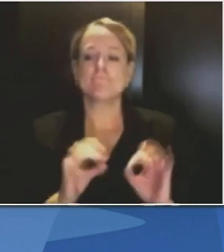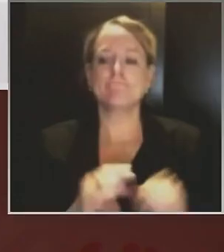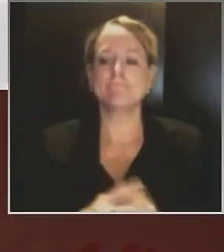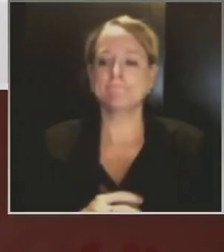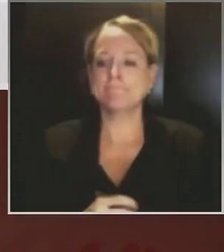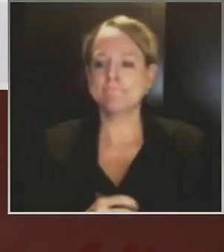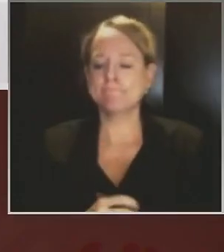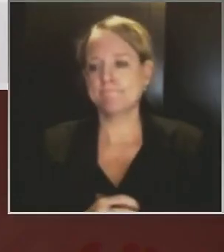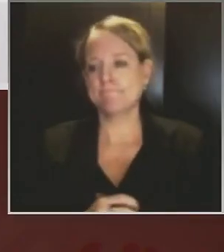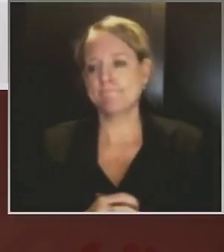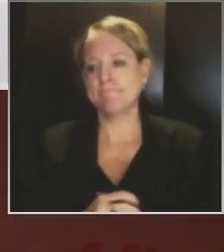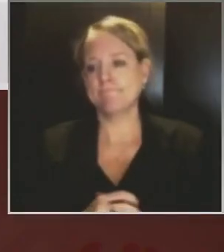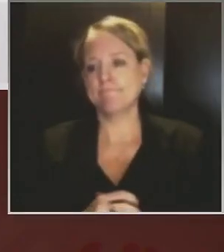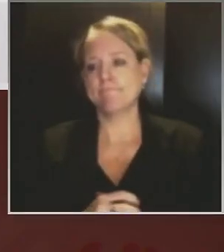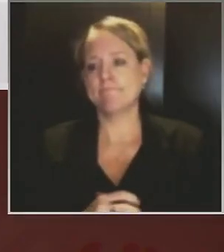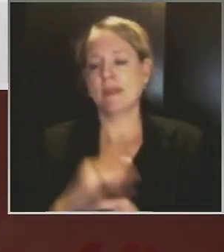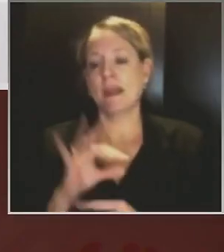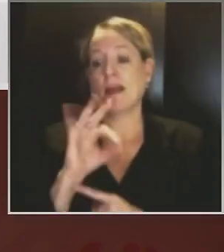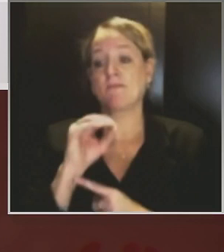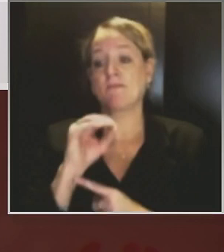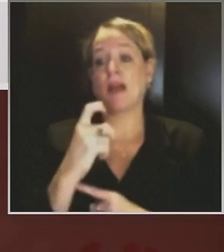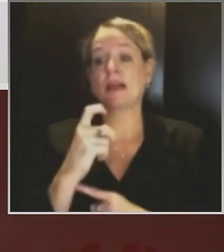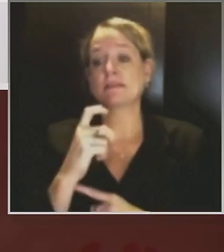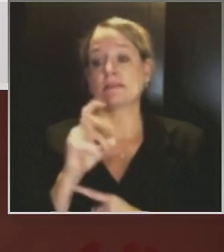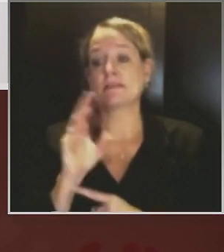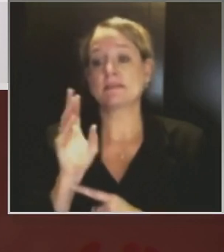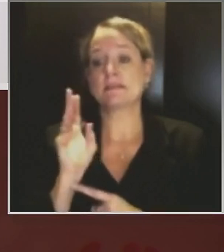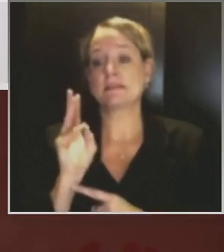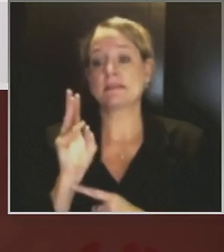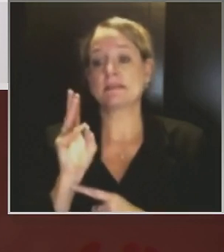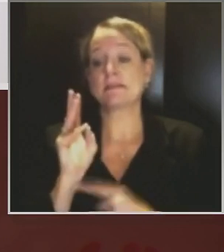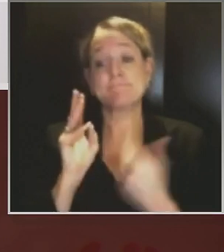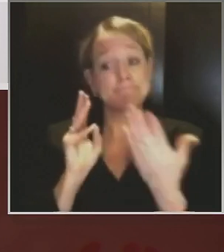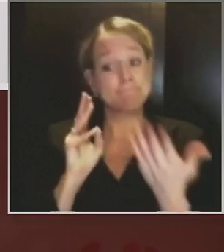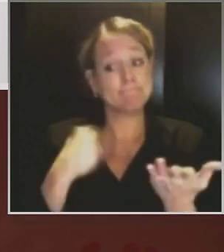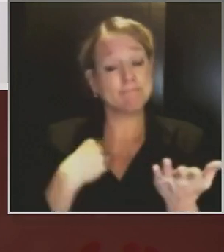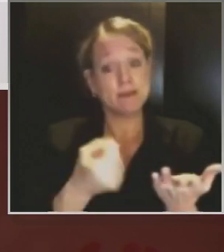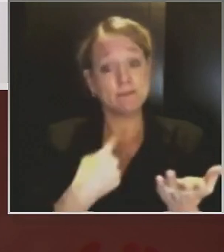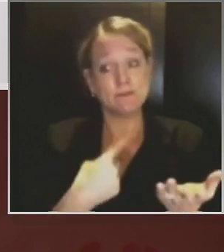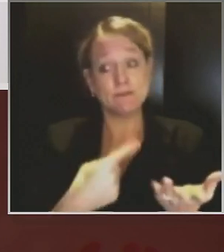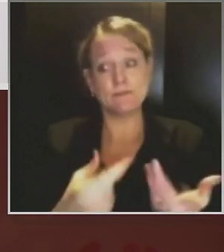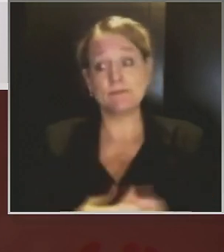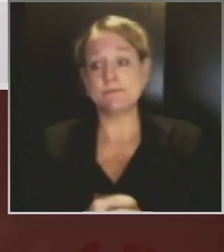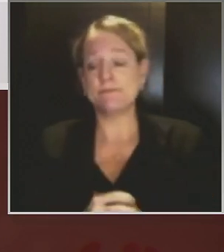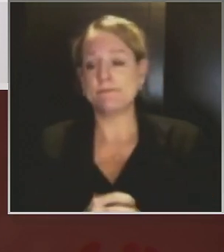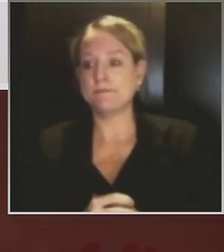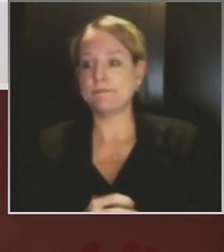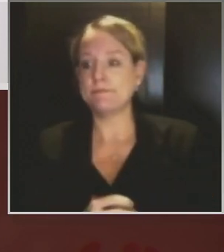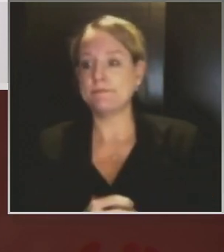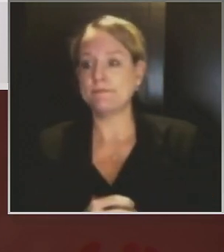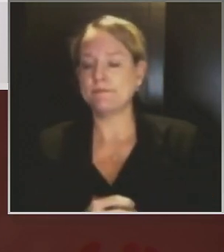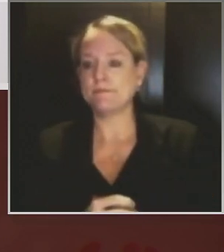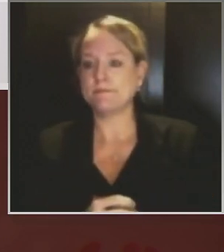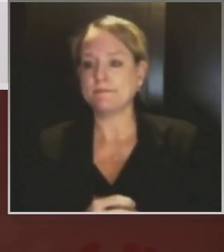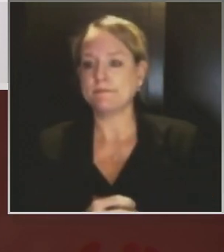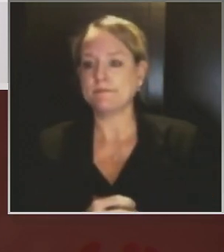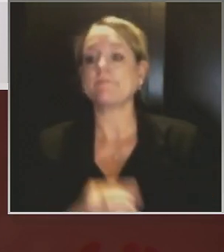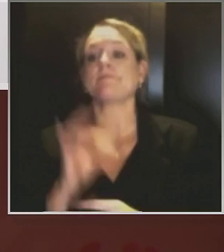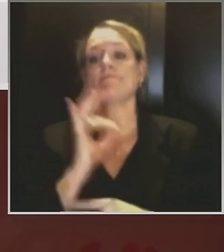Hi, thank you for your time. As you touched on in the last answer, politicians are drawing on your numbers to make some pretty big decisions for our